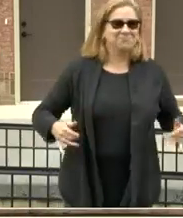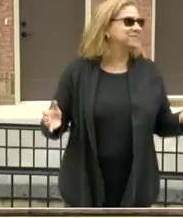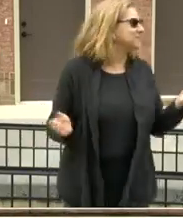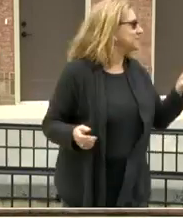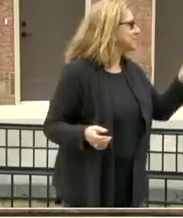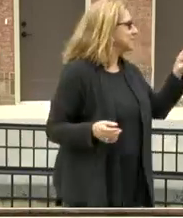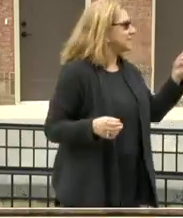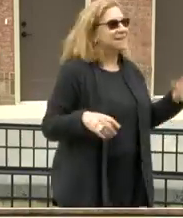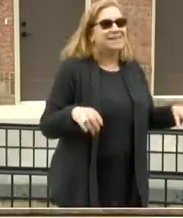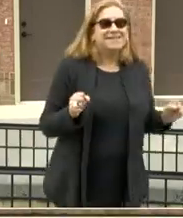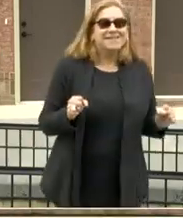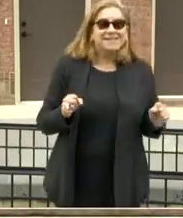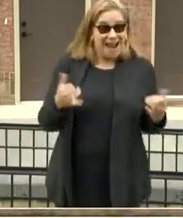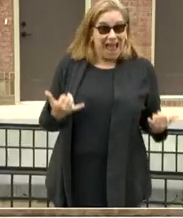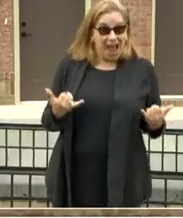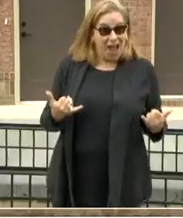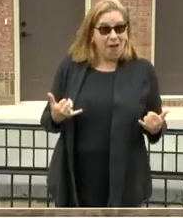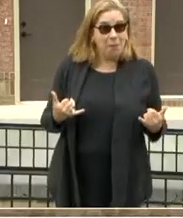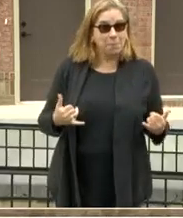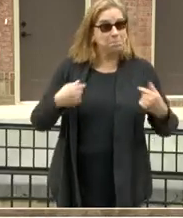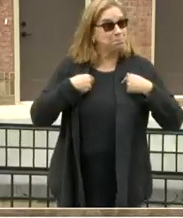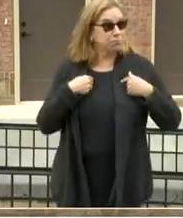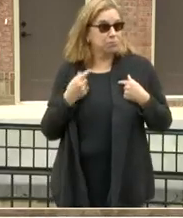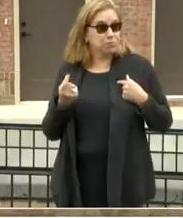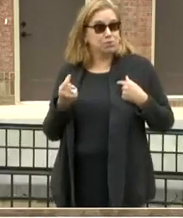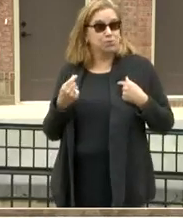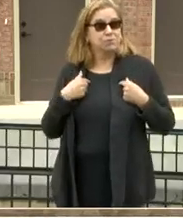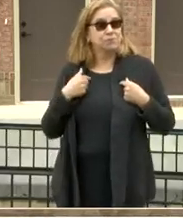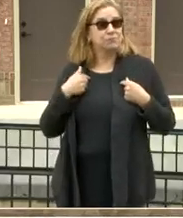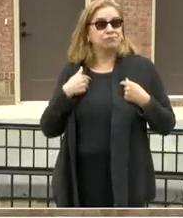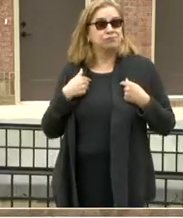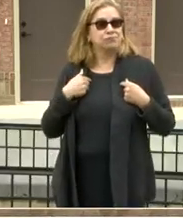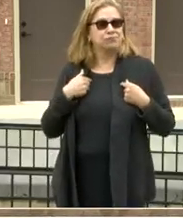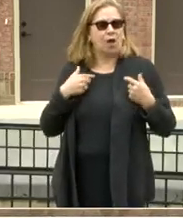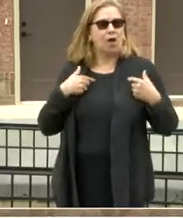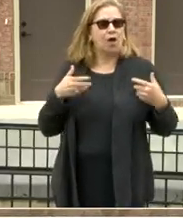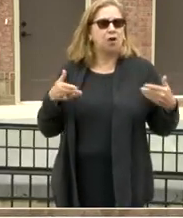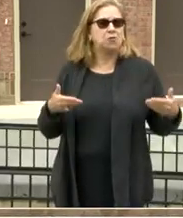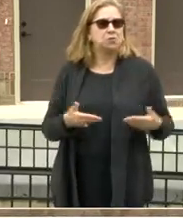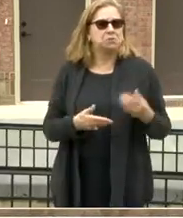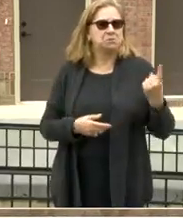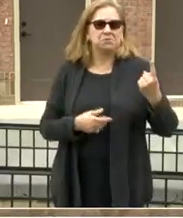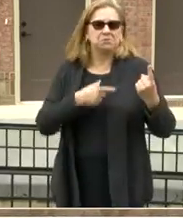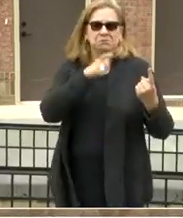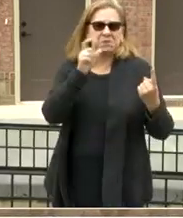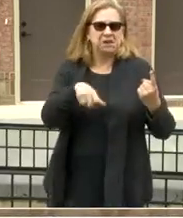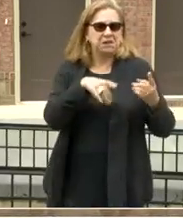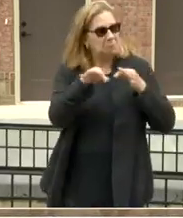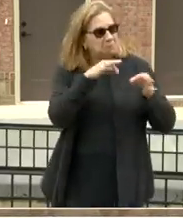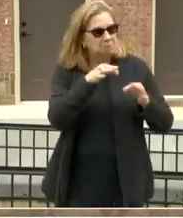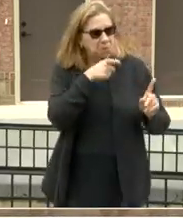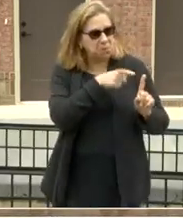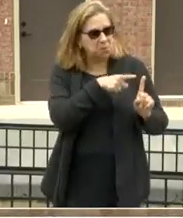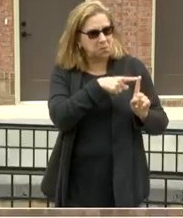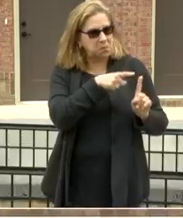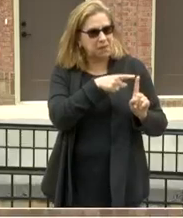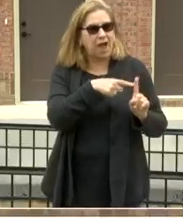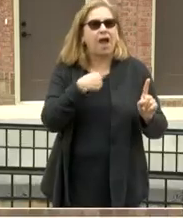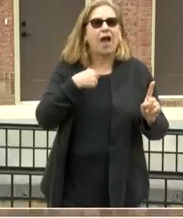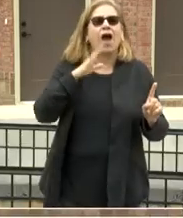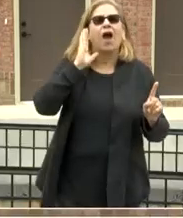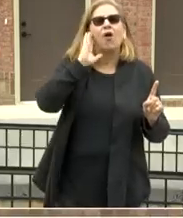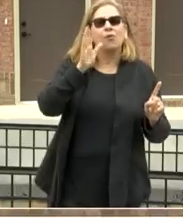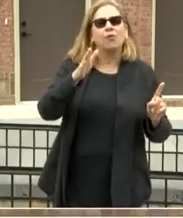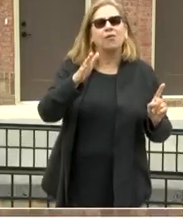Now I have the task of introducing someone who needs no introduction. But I will say something.